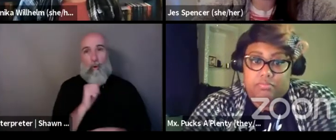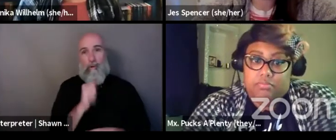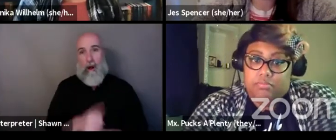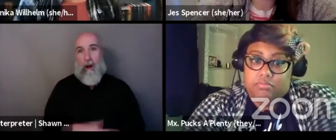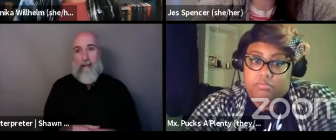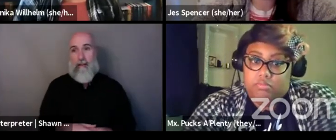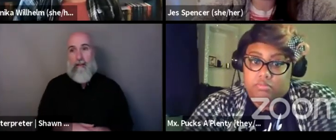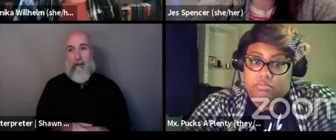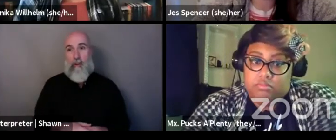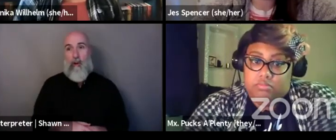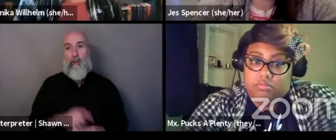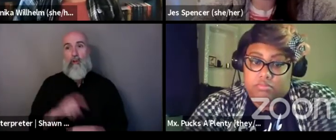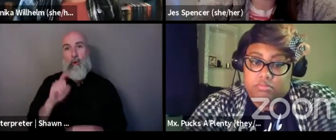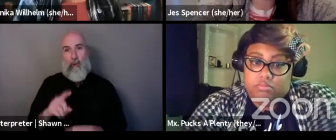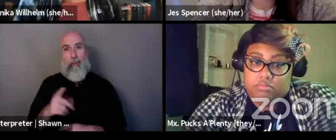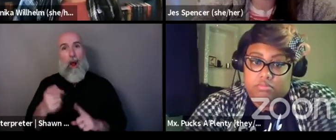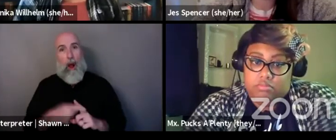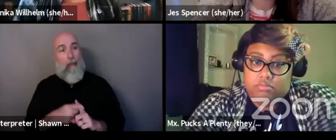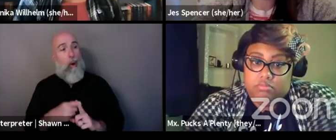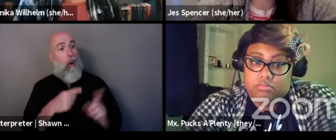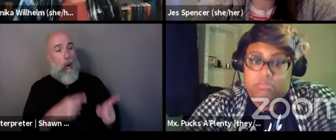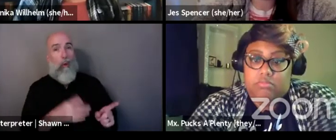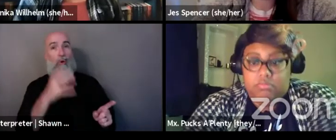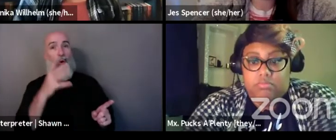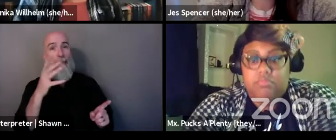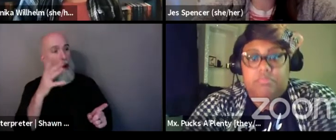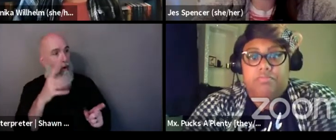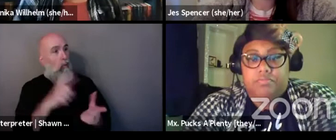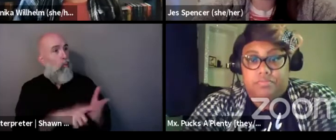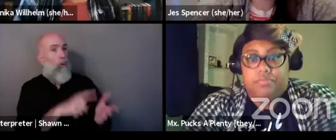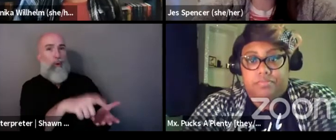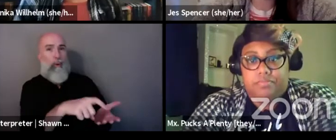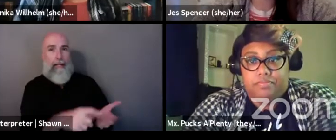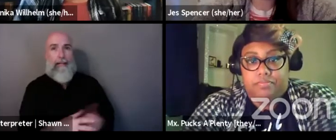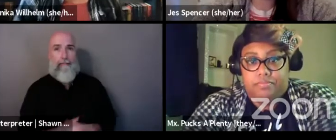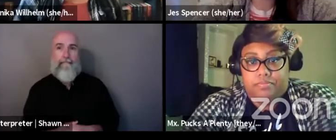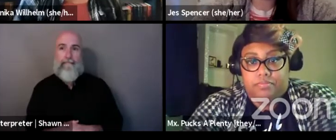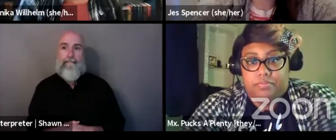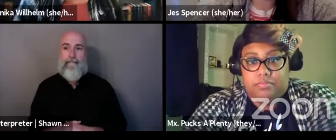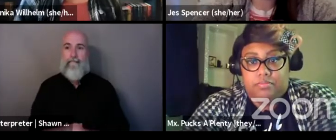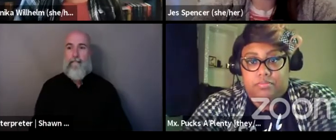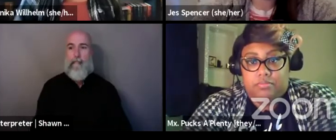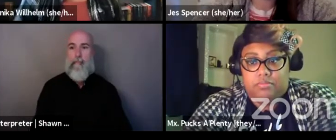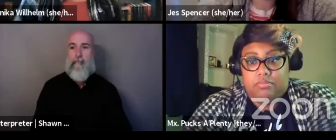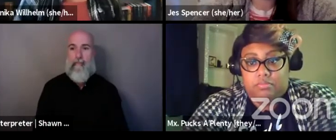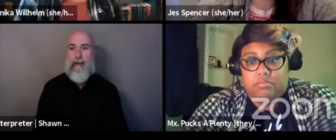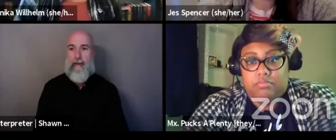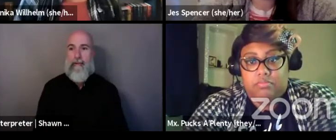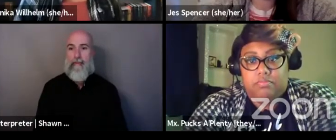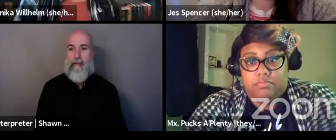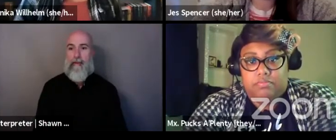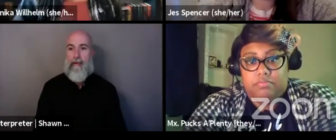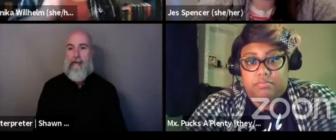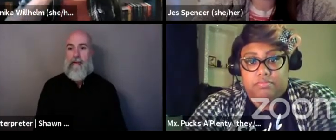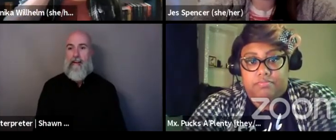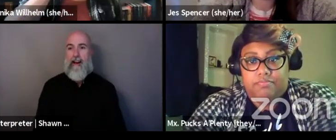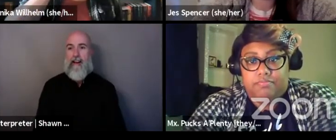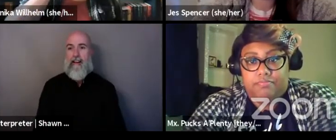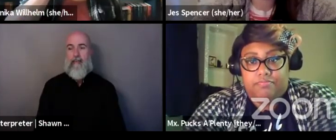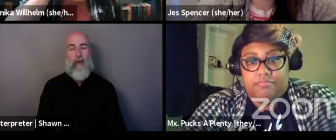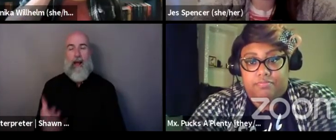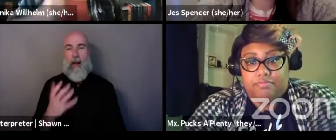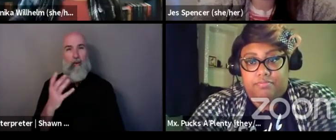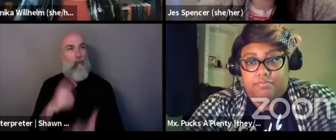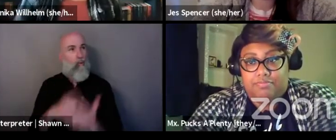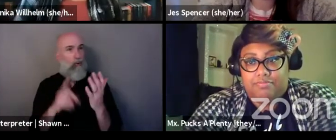should just be an automatic, oh, you're a parent. What do you need? That's what. What do you need? God, again, this is a